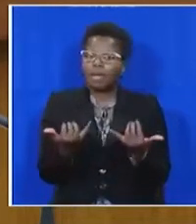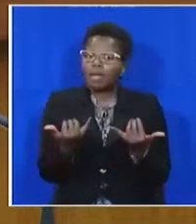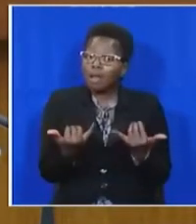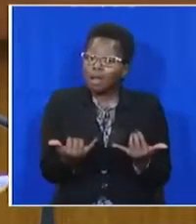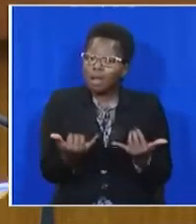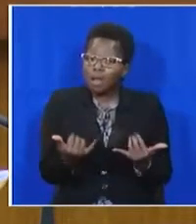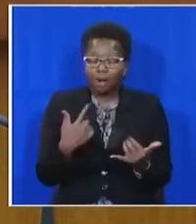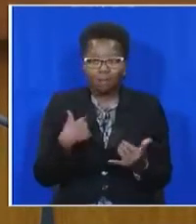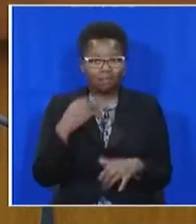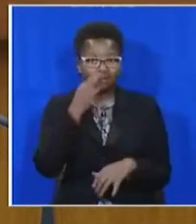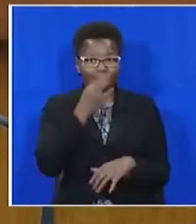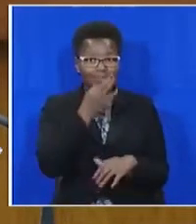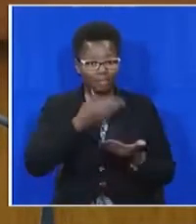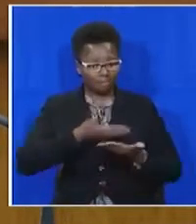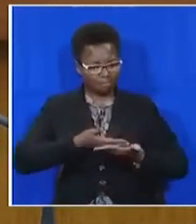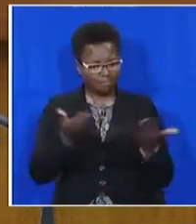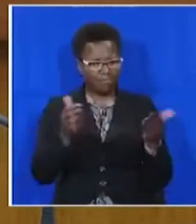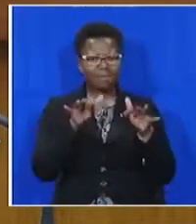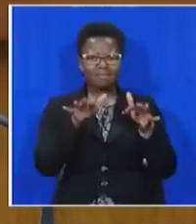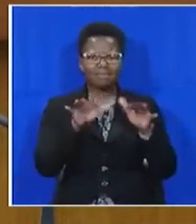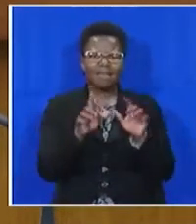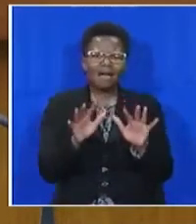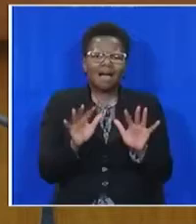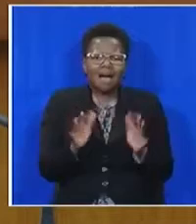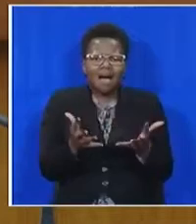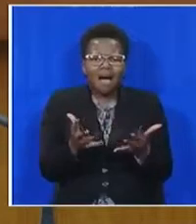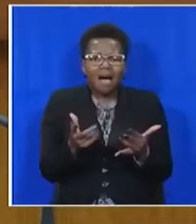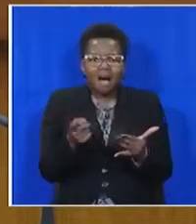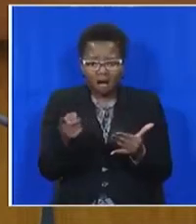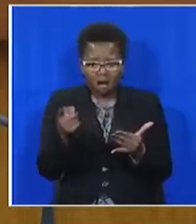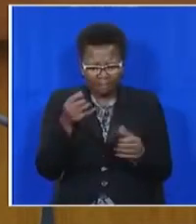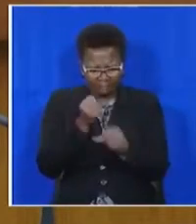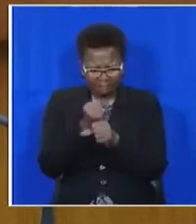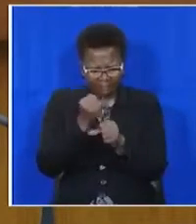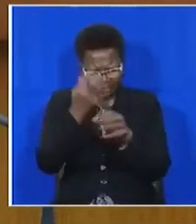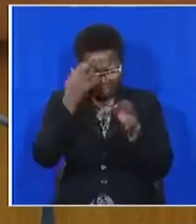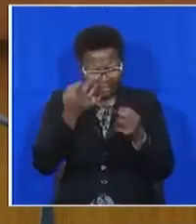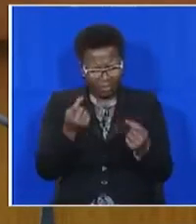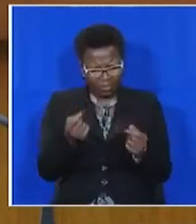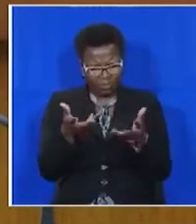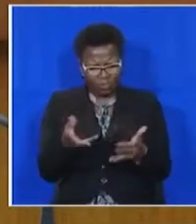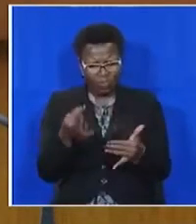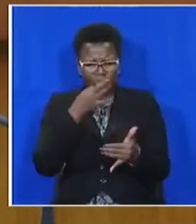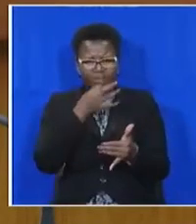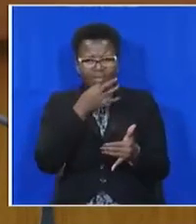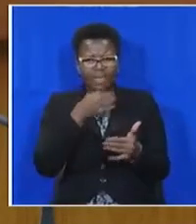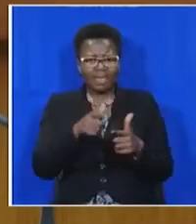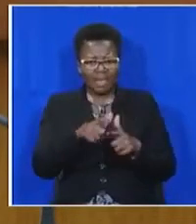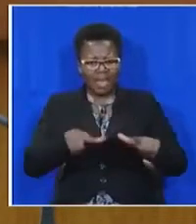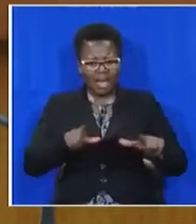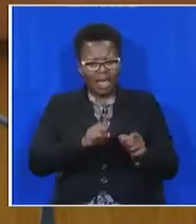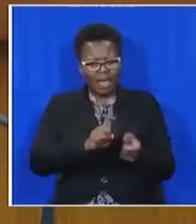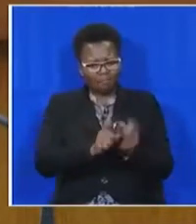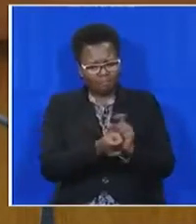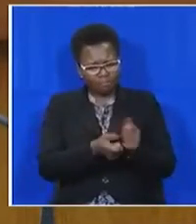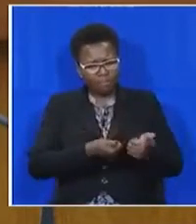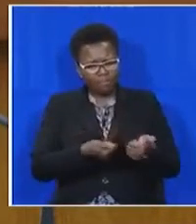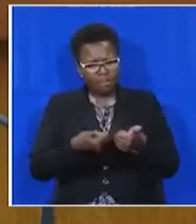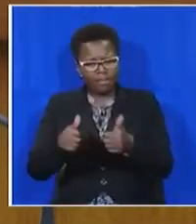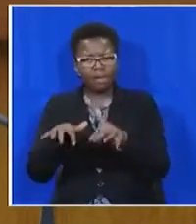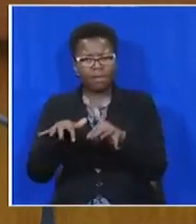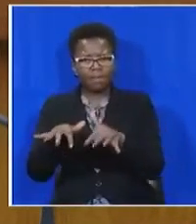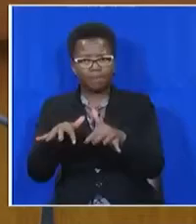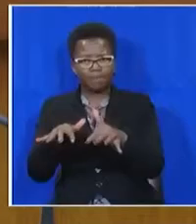can we as society scientifically undertake these crucial elements of land reform is